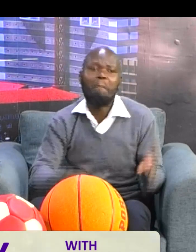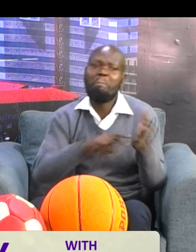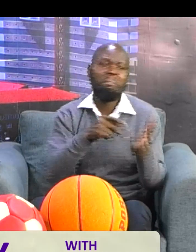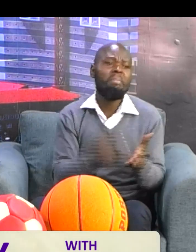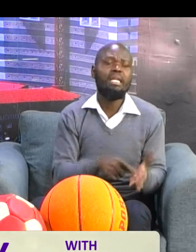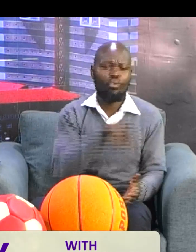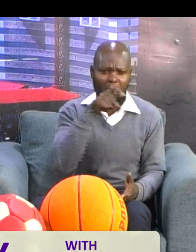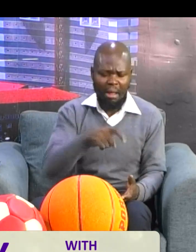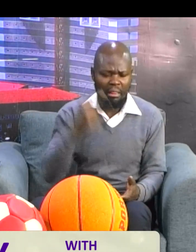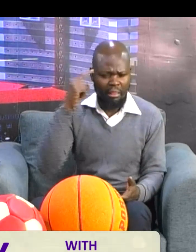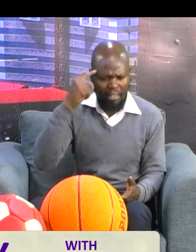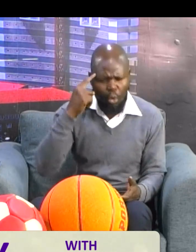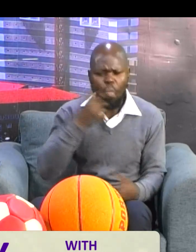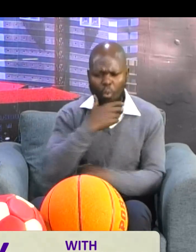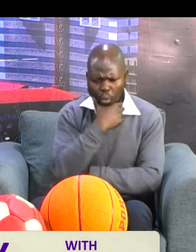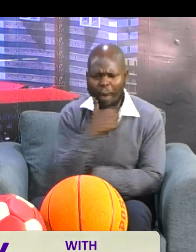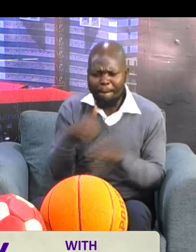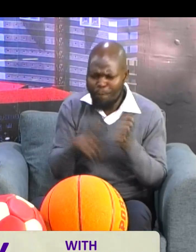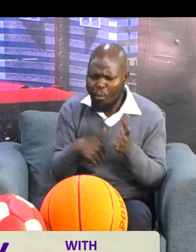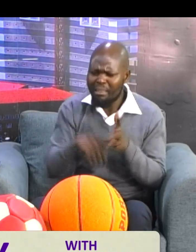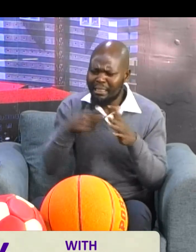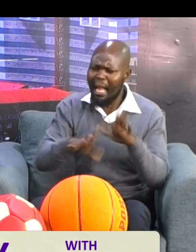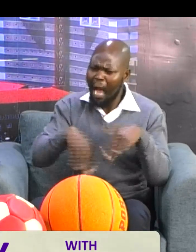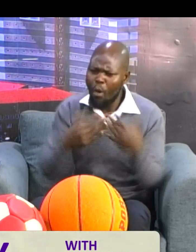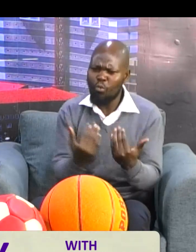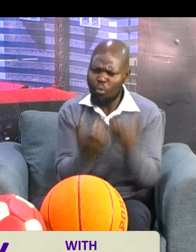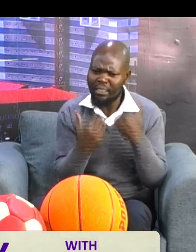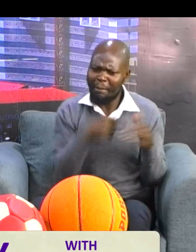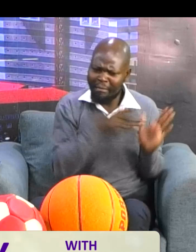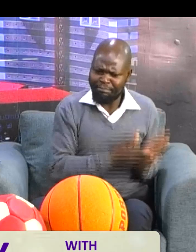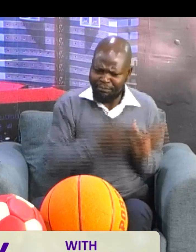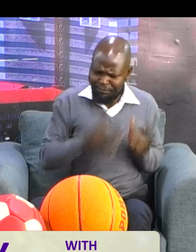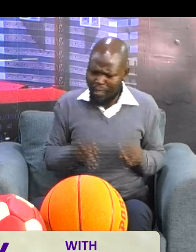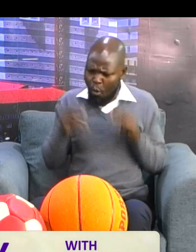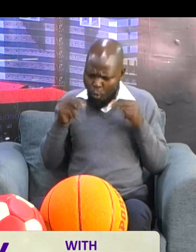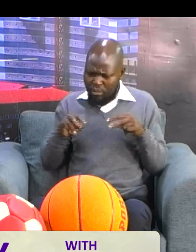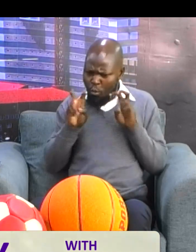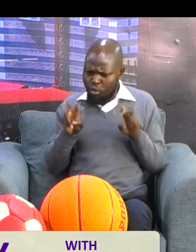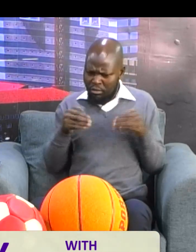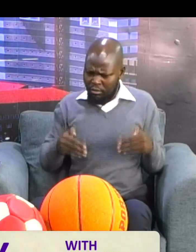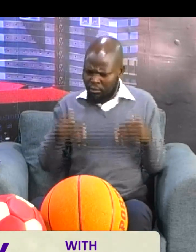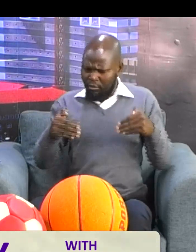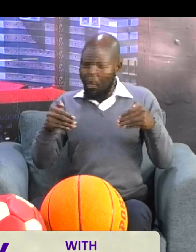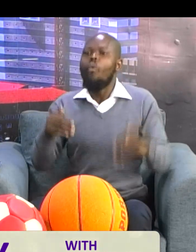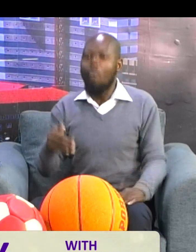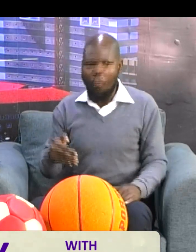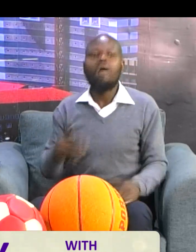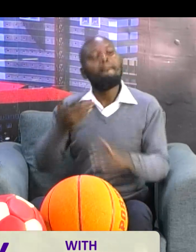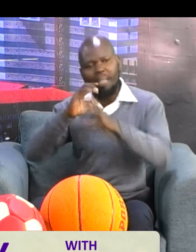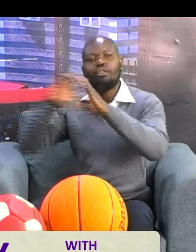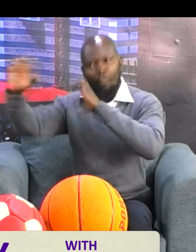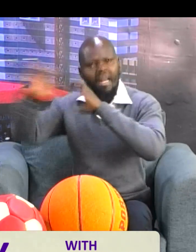gone. Their captain, their goalkeeper gone. I think right now they need to try and solve where exactly the problem